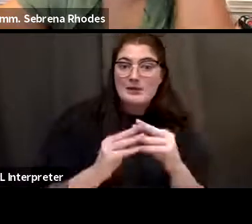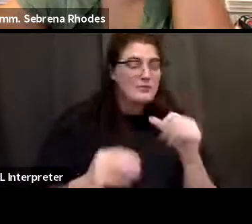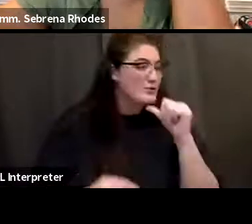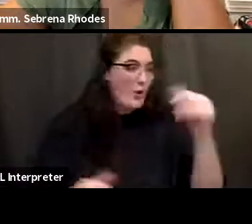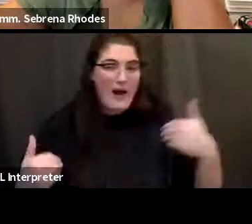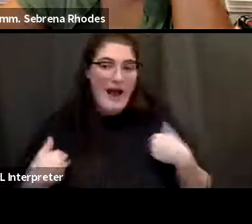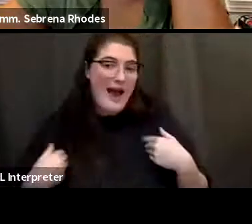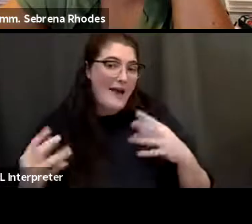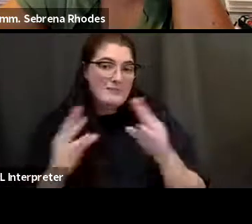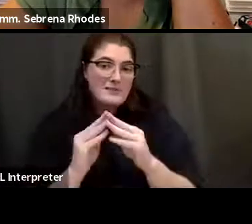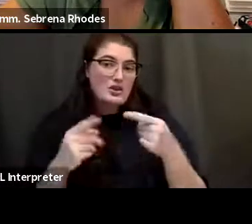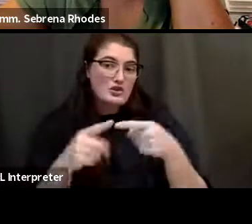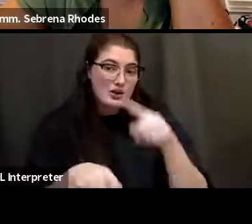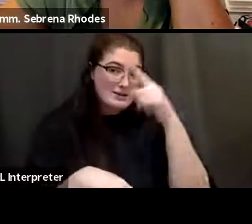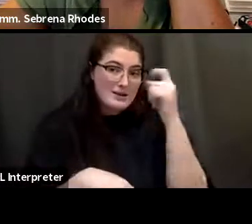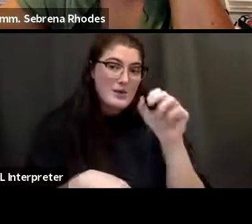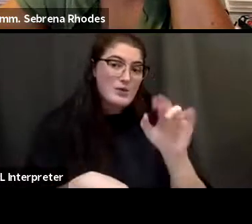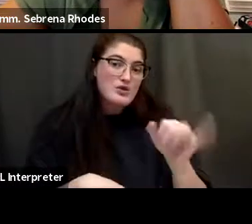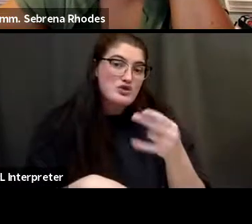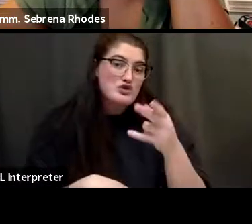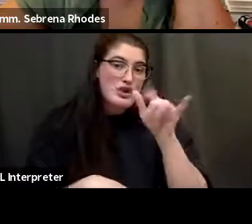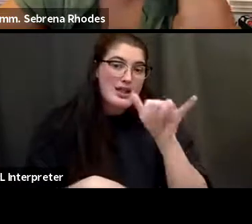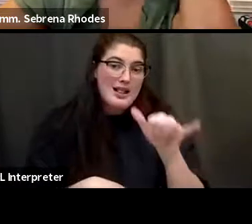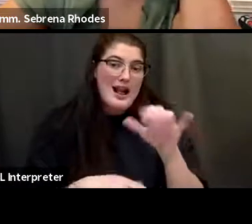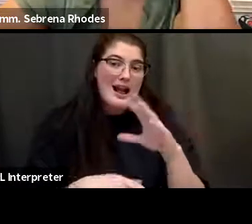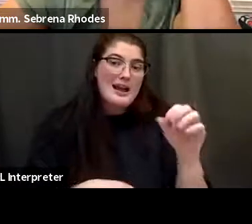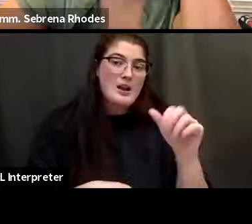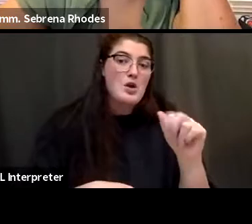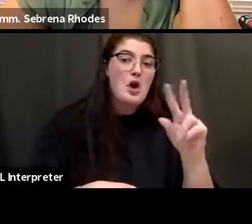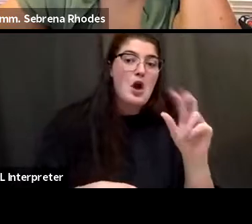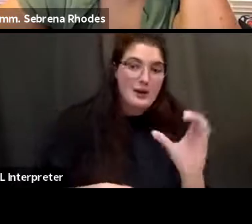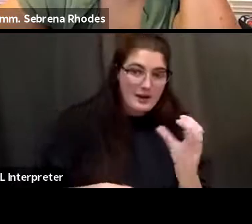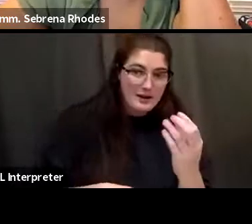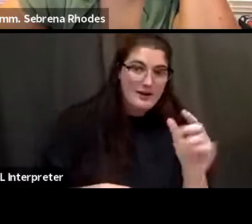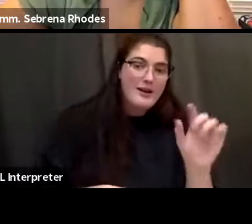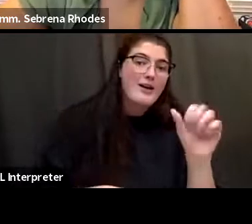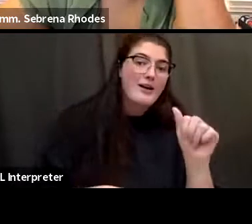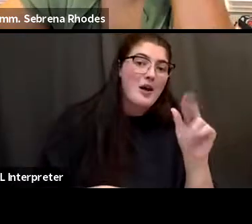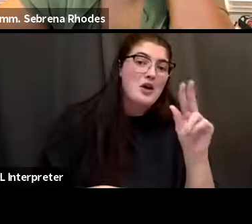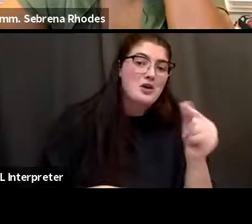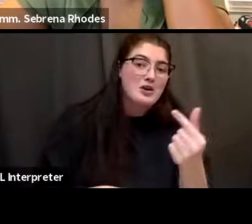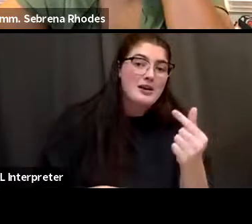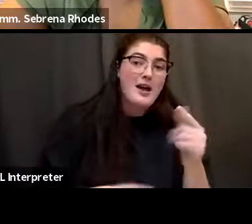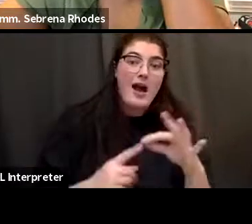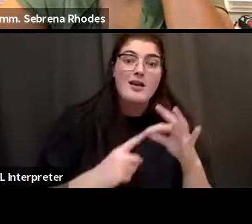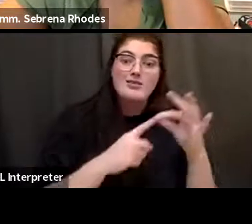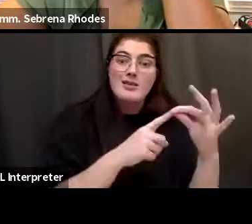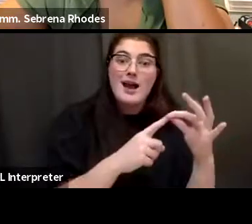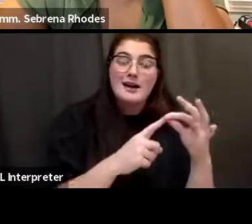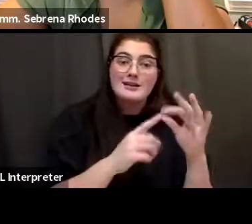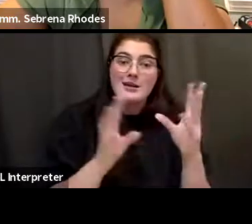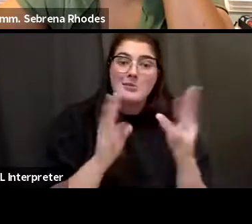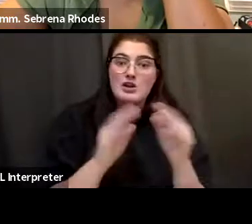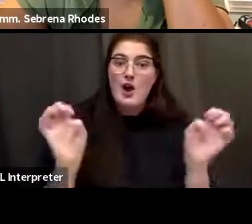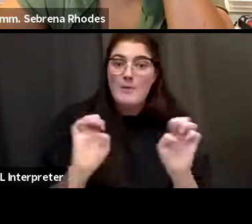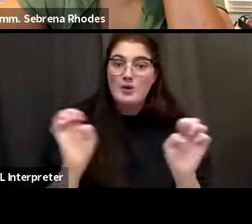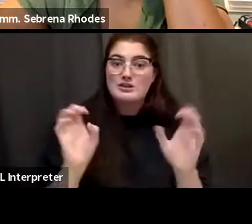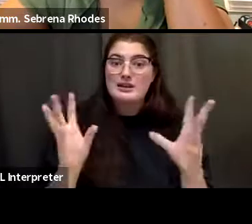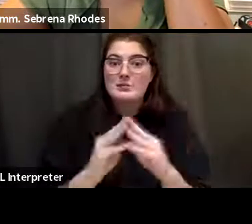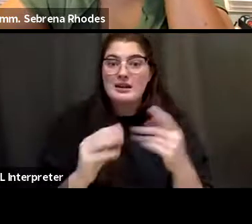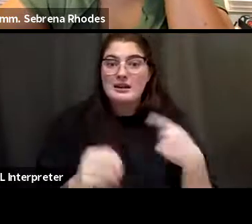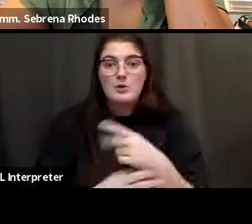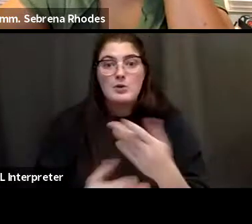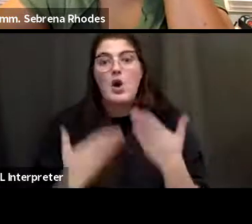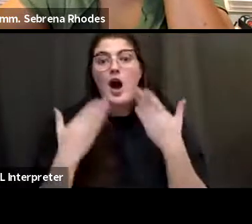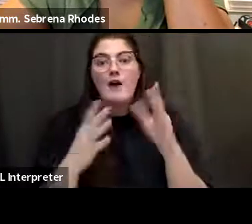August ANC meetings on ANC 5D's calendar, unless those meetings are emergency meetings, and then we will offer